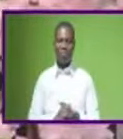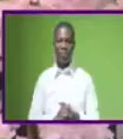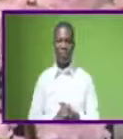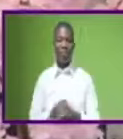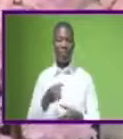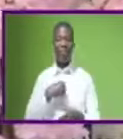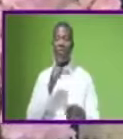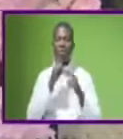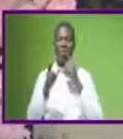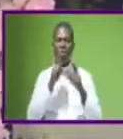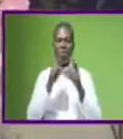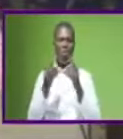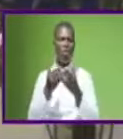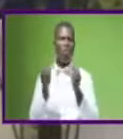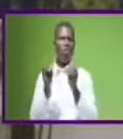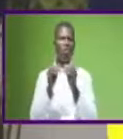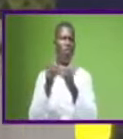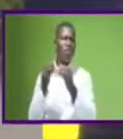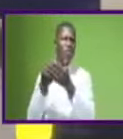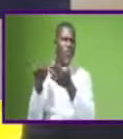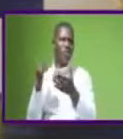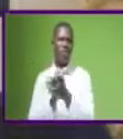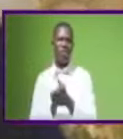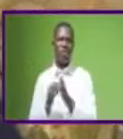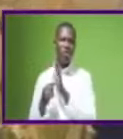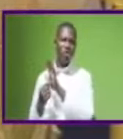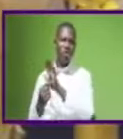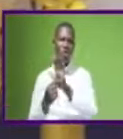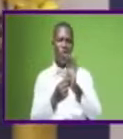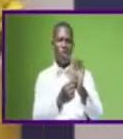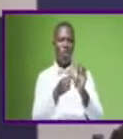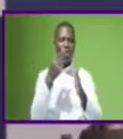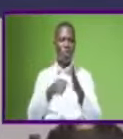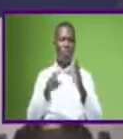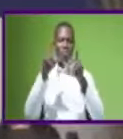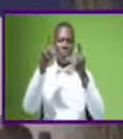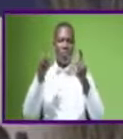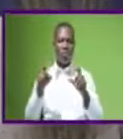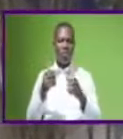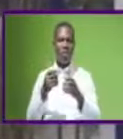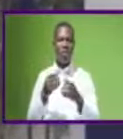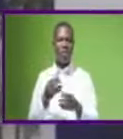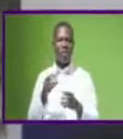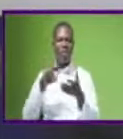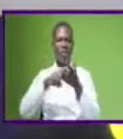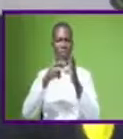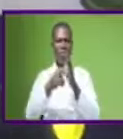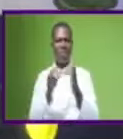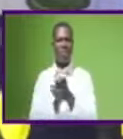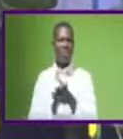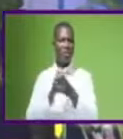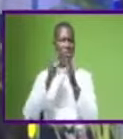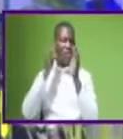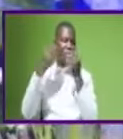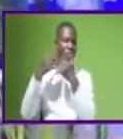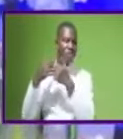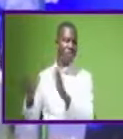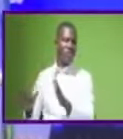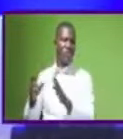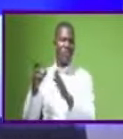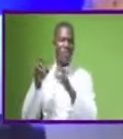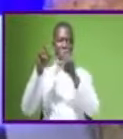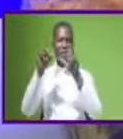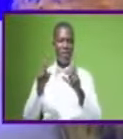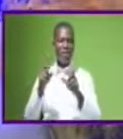Makasa bebre pen. Sa, yes. Makira mo de sohwe gina ho ma. Sohwe chi de wo ho.